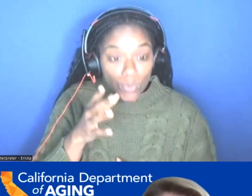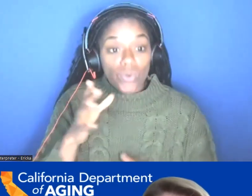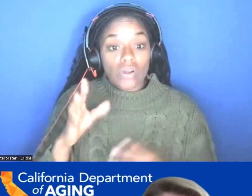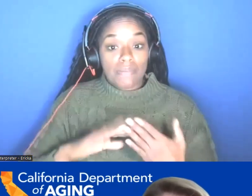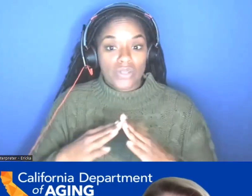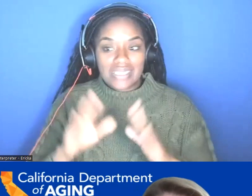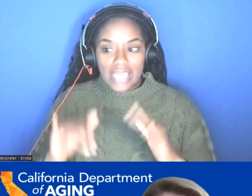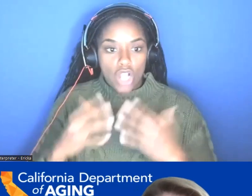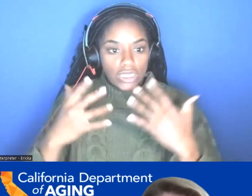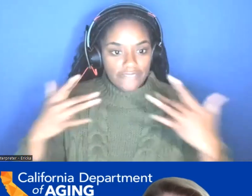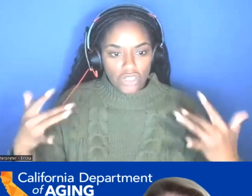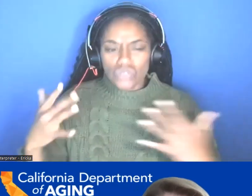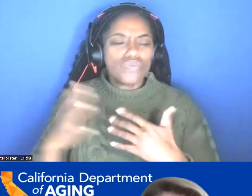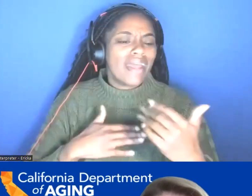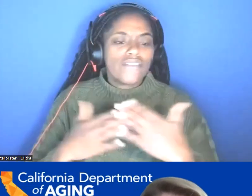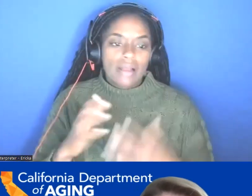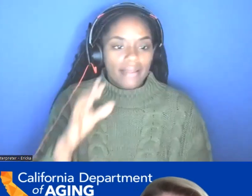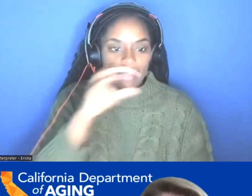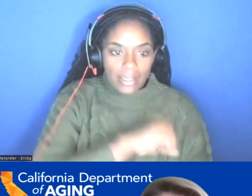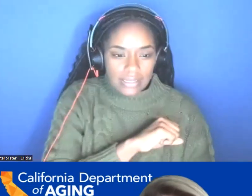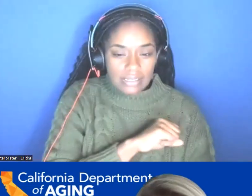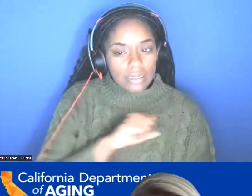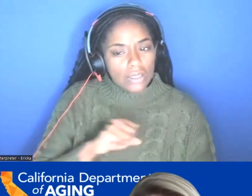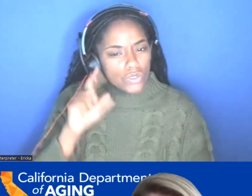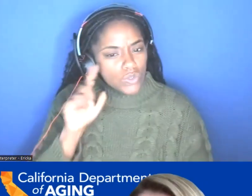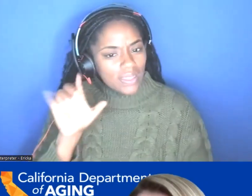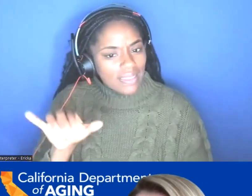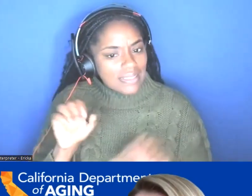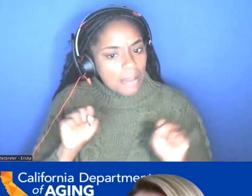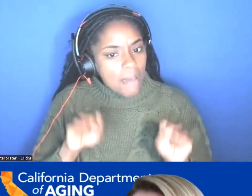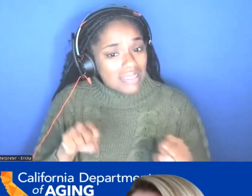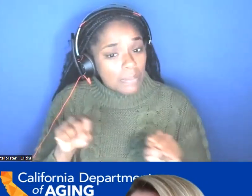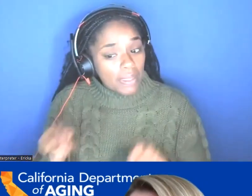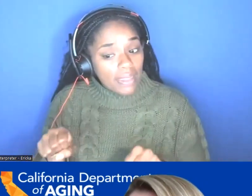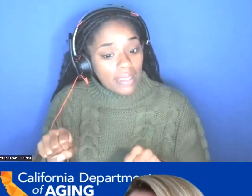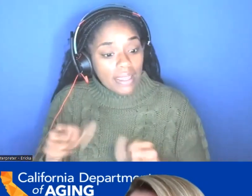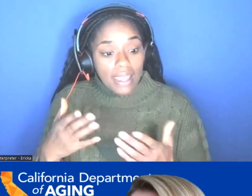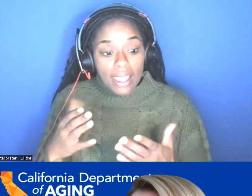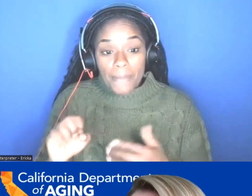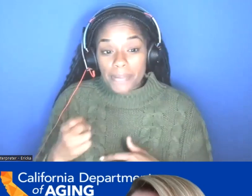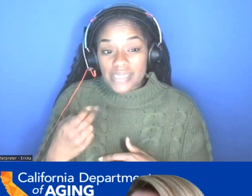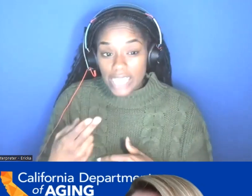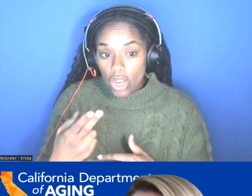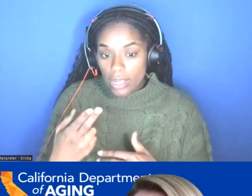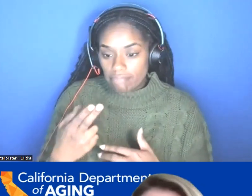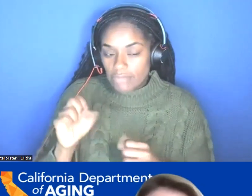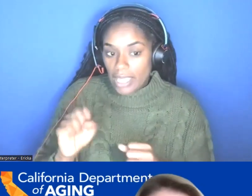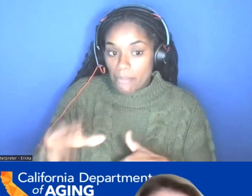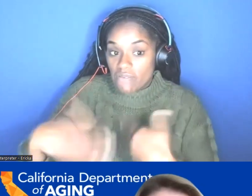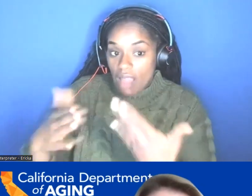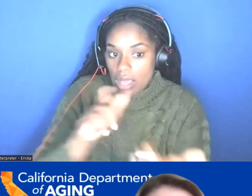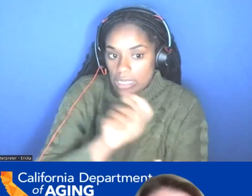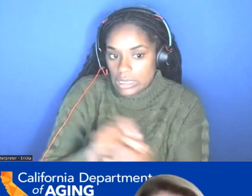it is, just guesstimate. Do you think that's a possibility? And again, Sarah, it maybe gets to the detail of what